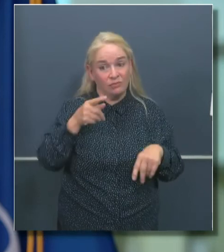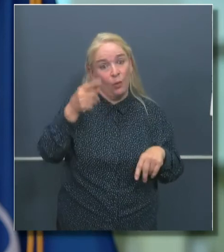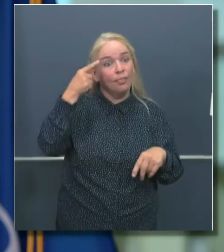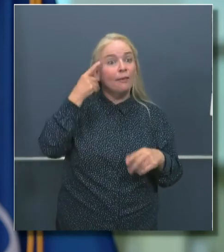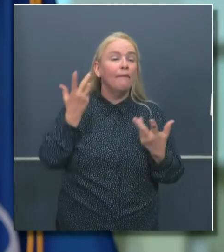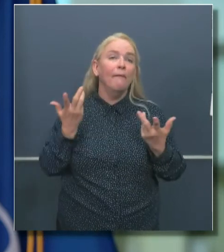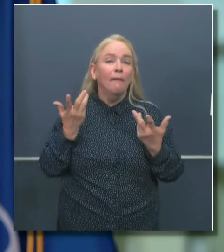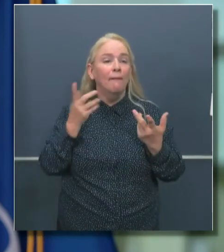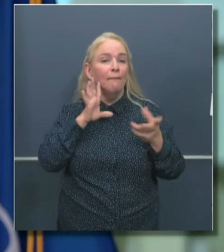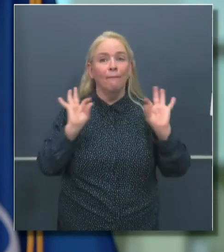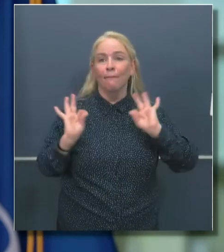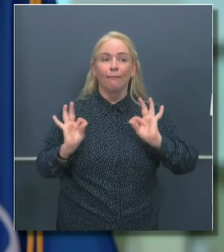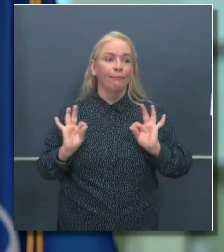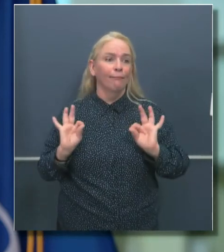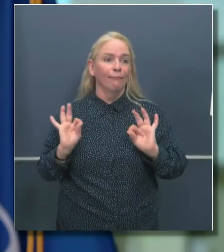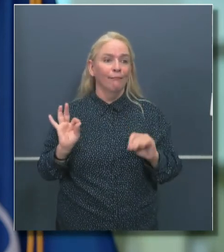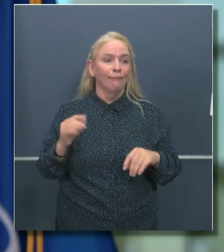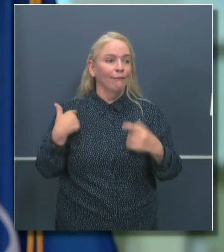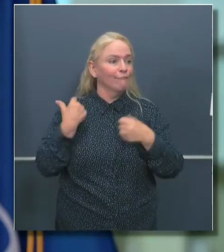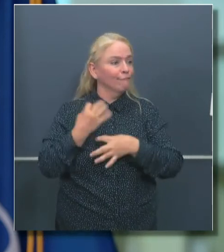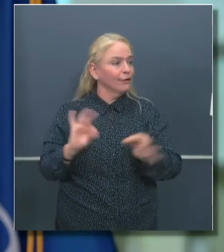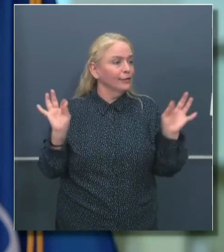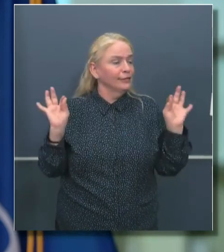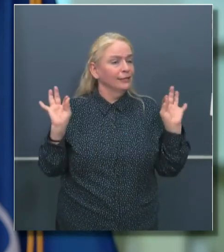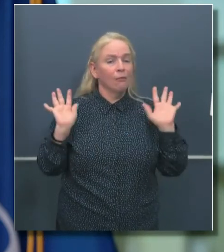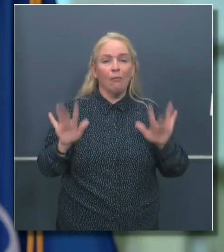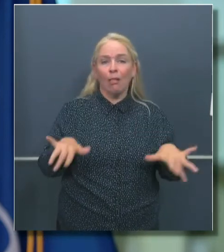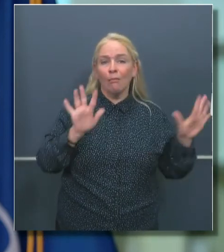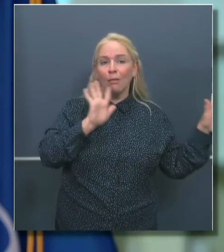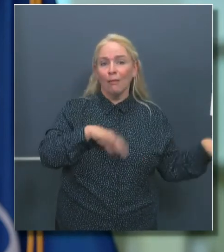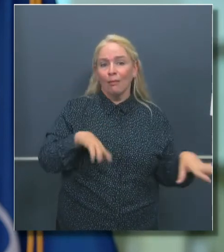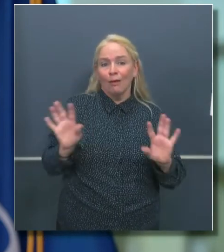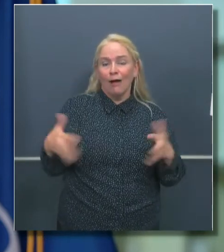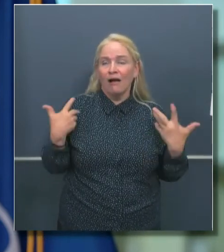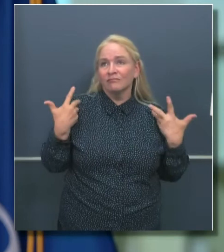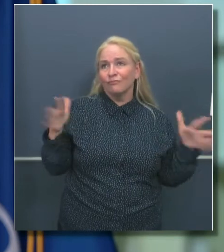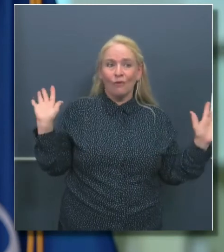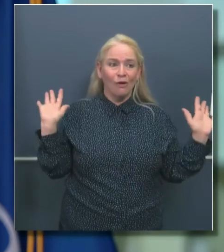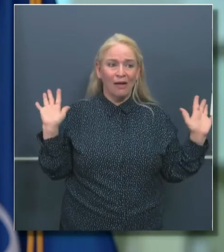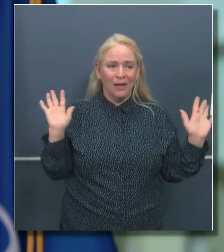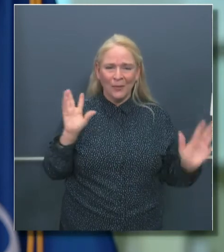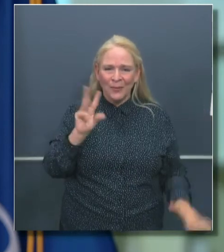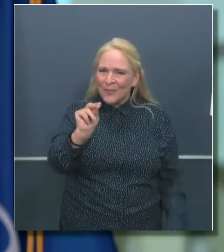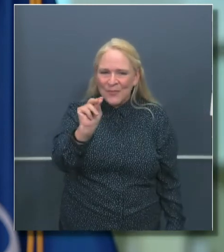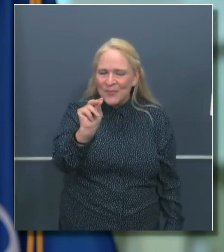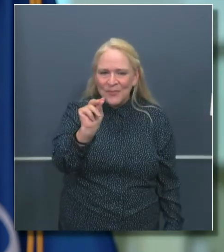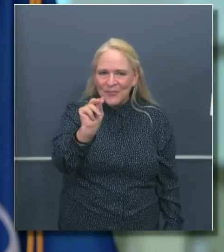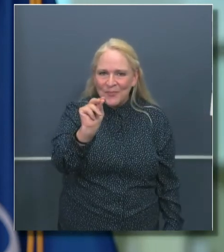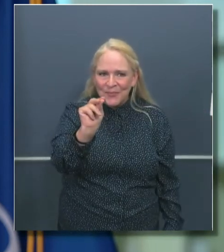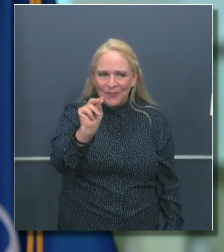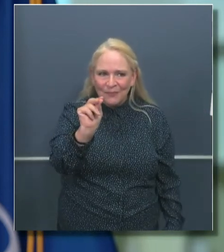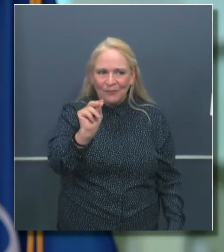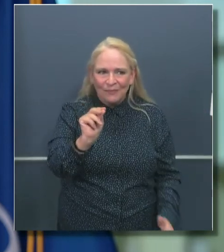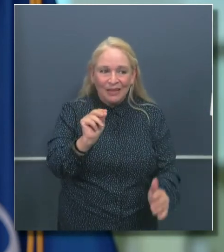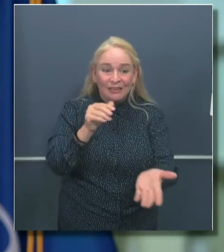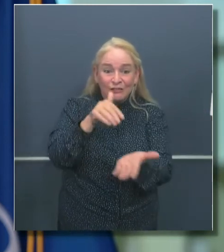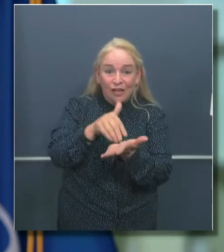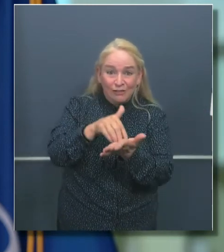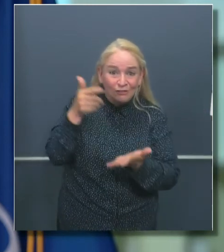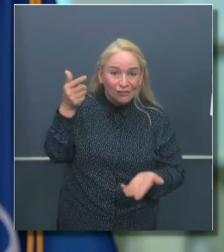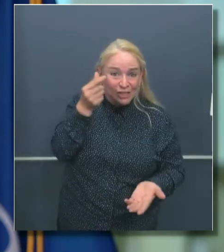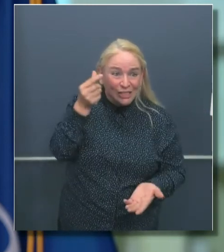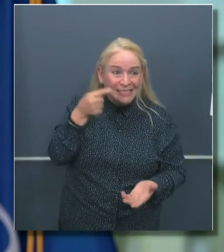second we're out of the woods. As Dr. Galley reminds me, we're on the second or third inning of this 9-inning